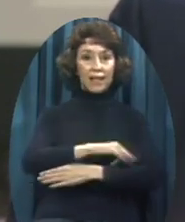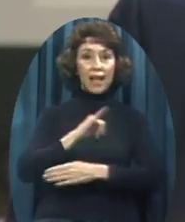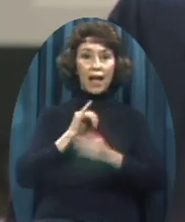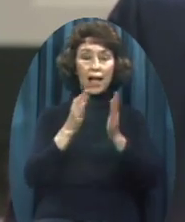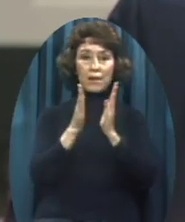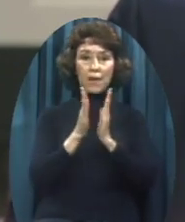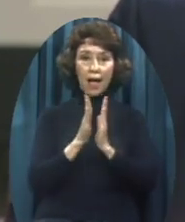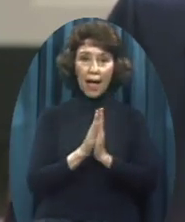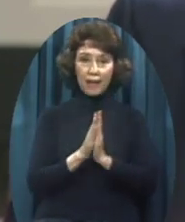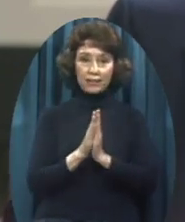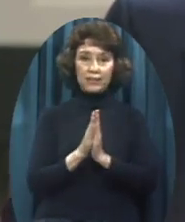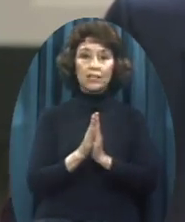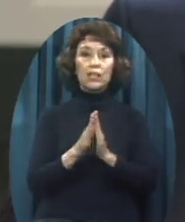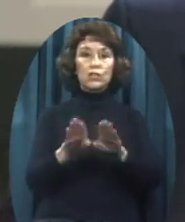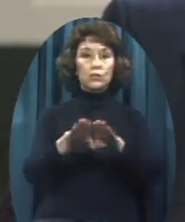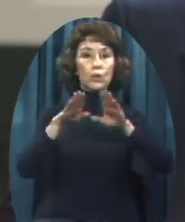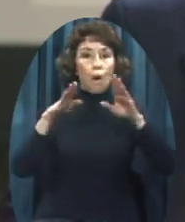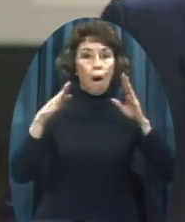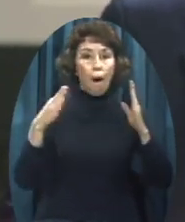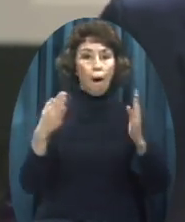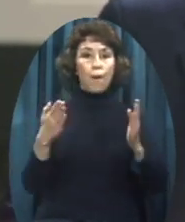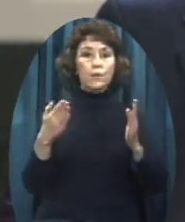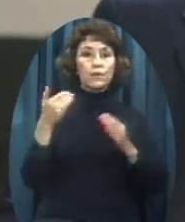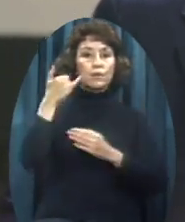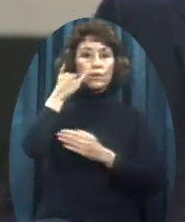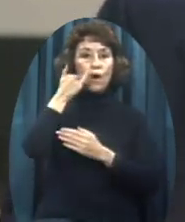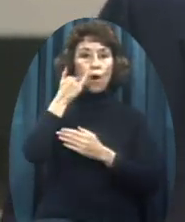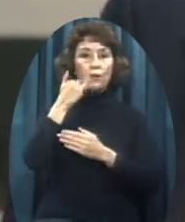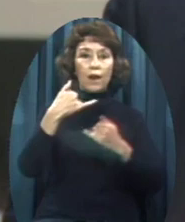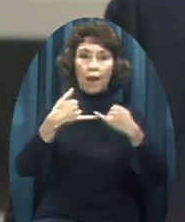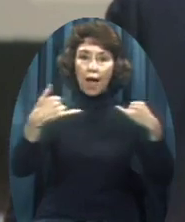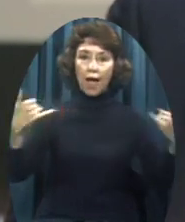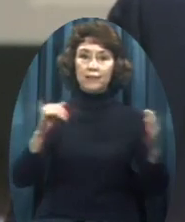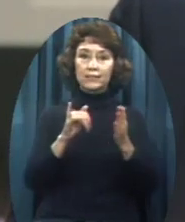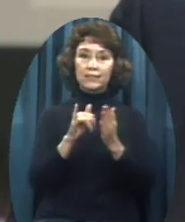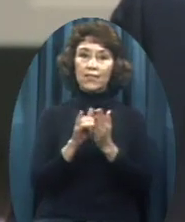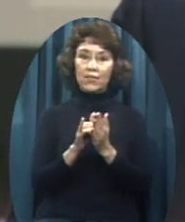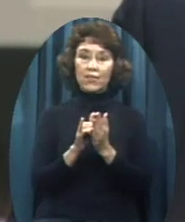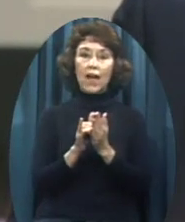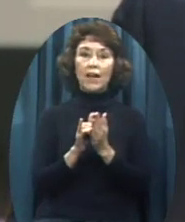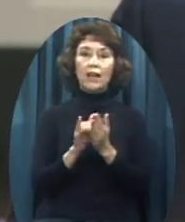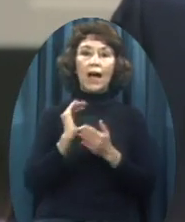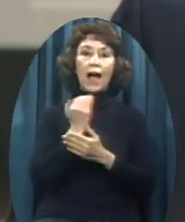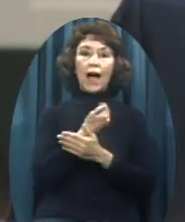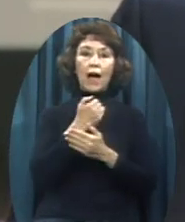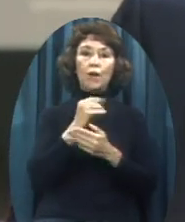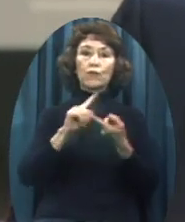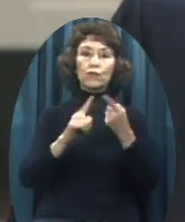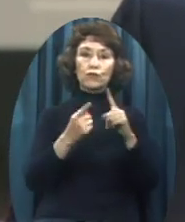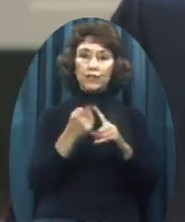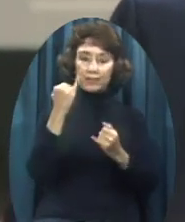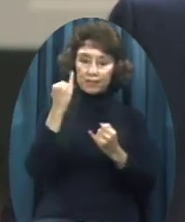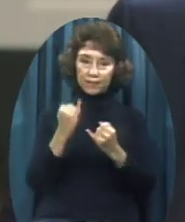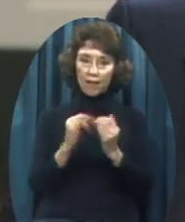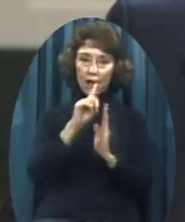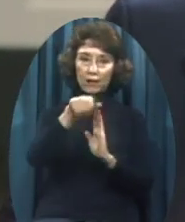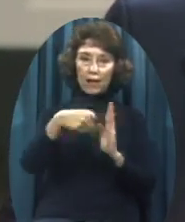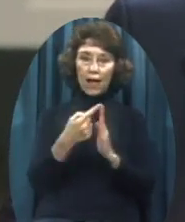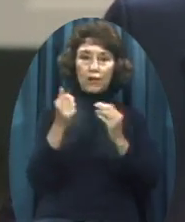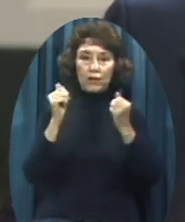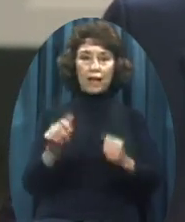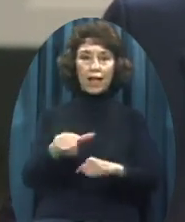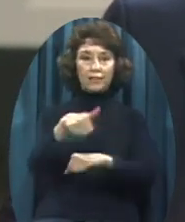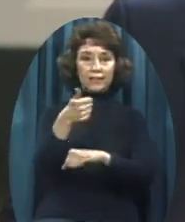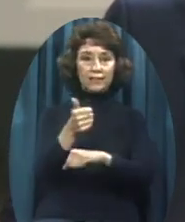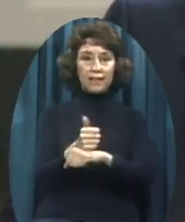lines busy as our friends everywhere at this final opportunity, the final hour, stake their claim